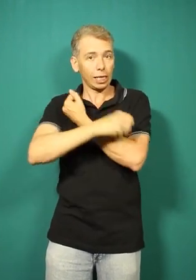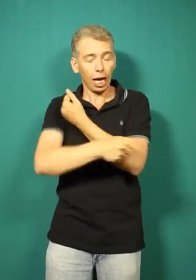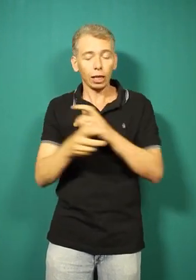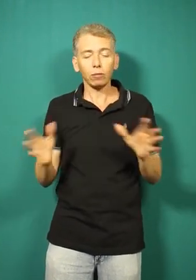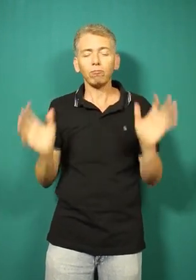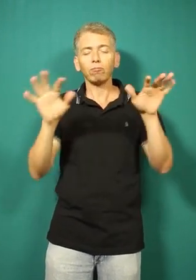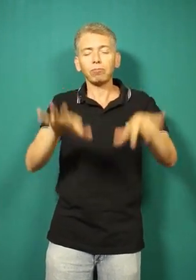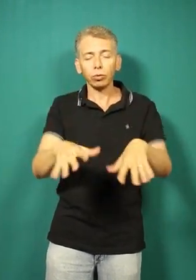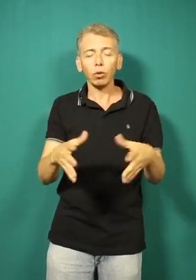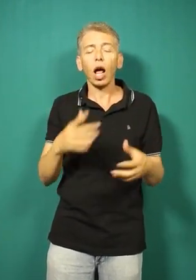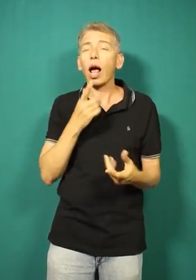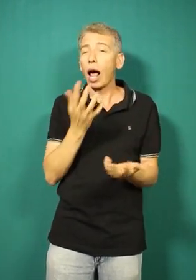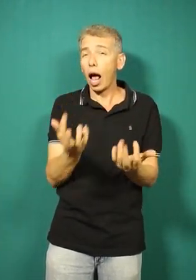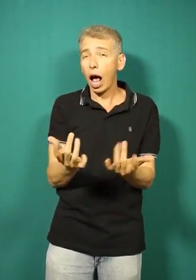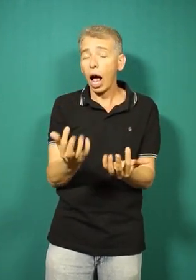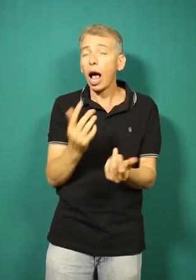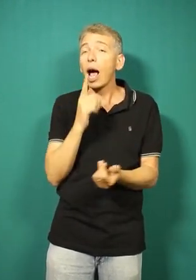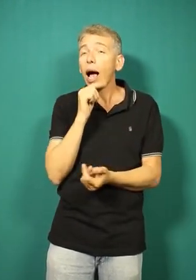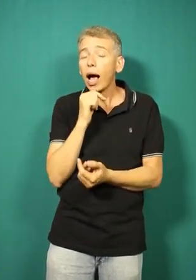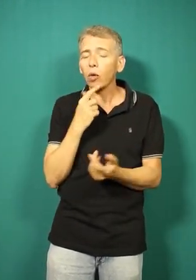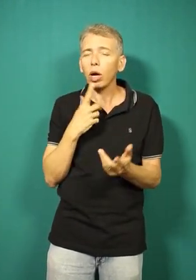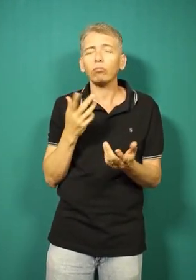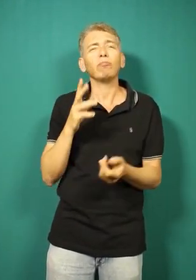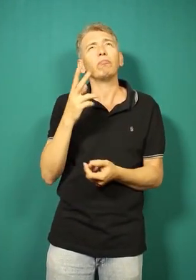Rinsed barks are boiled in water for